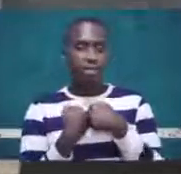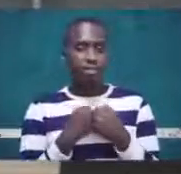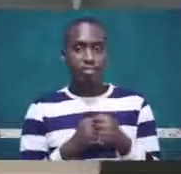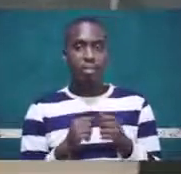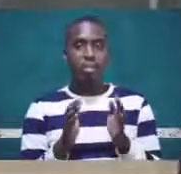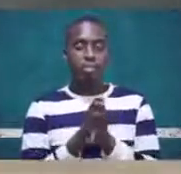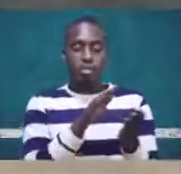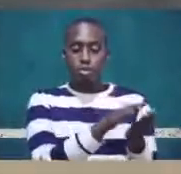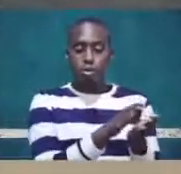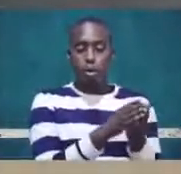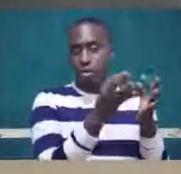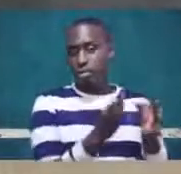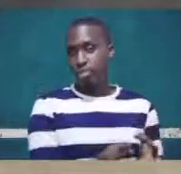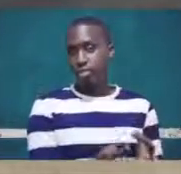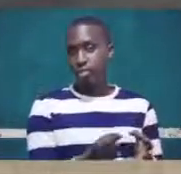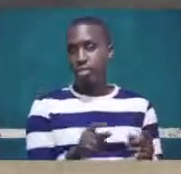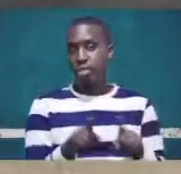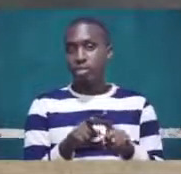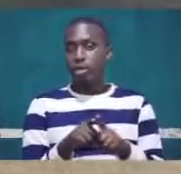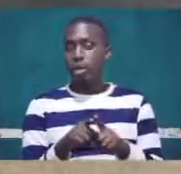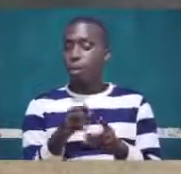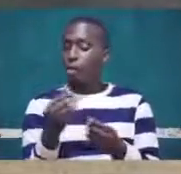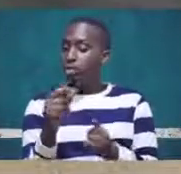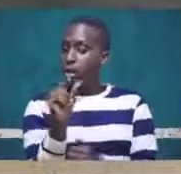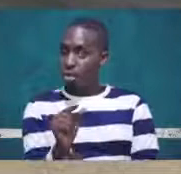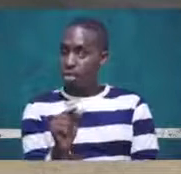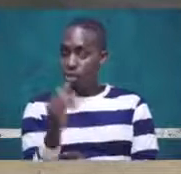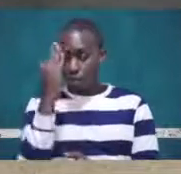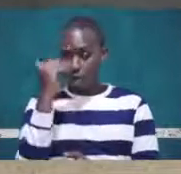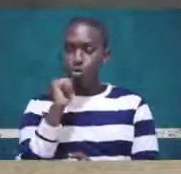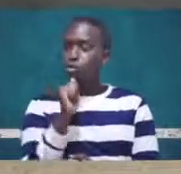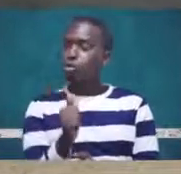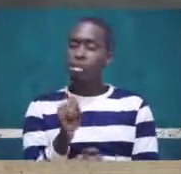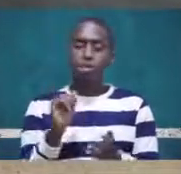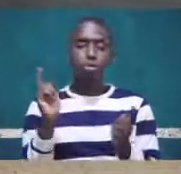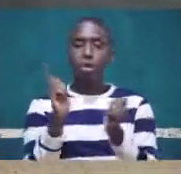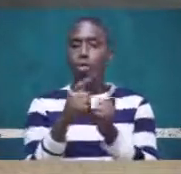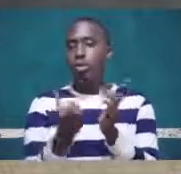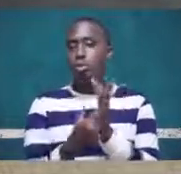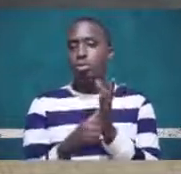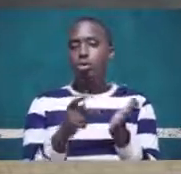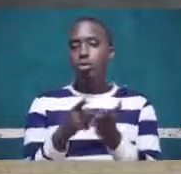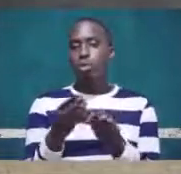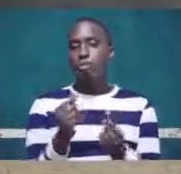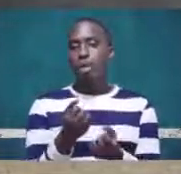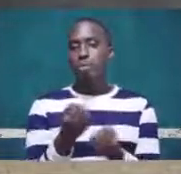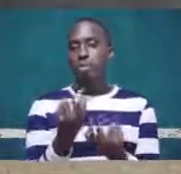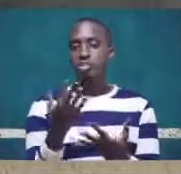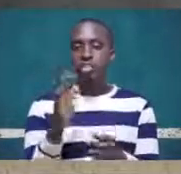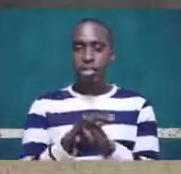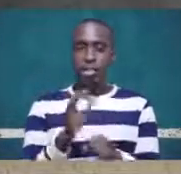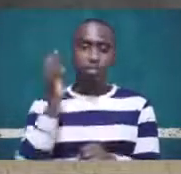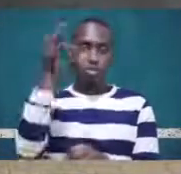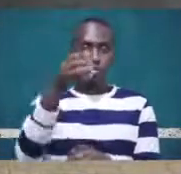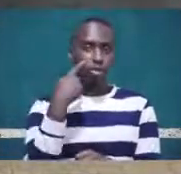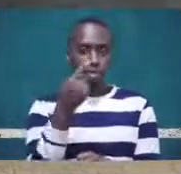they store the goods at the prevailing price, so that they don't suffer paying higher prices in the future. So in this case,